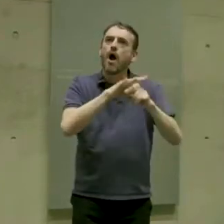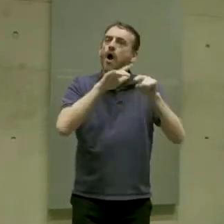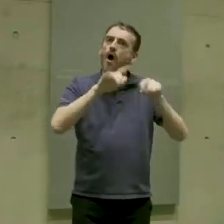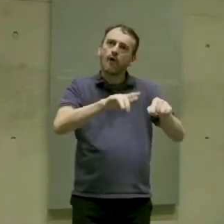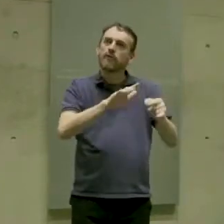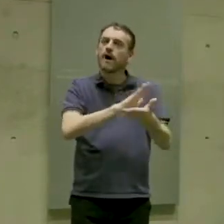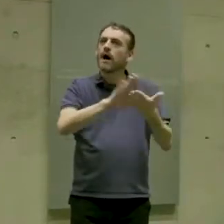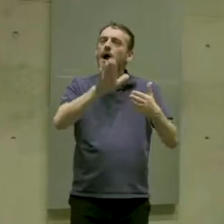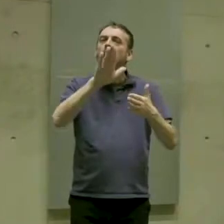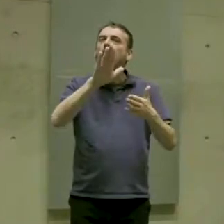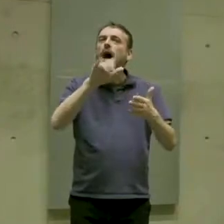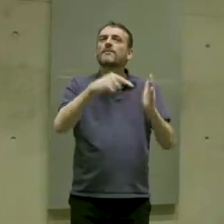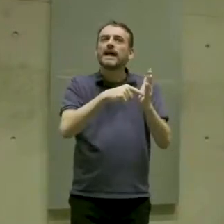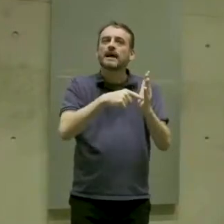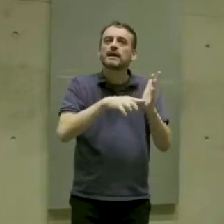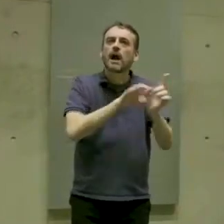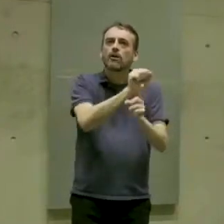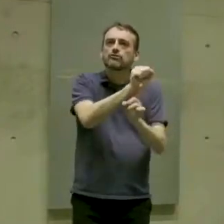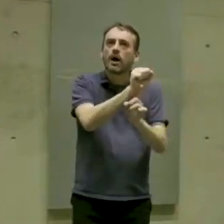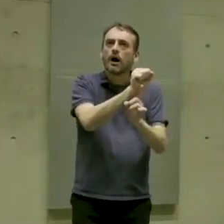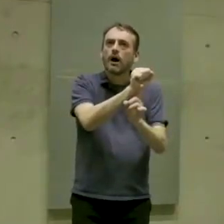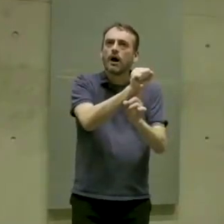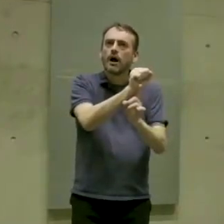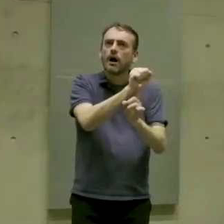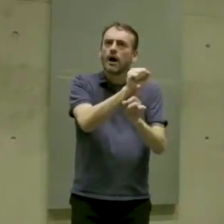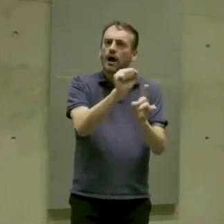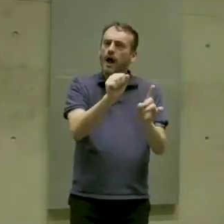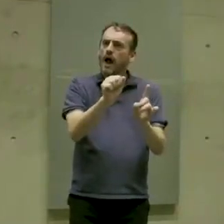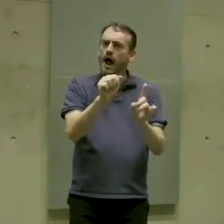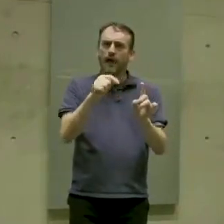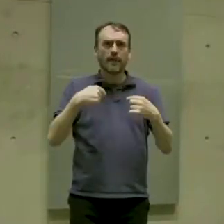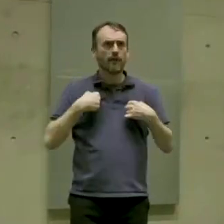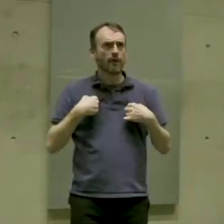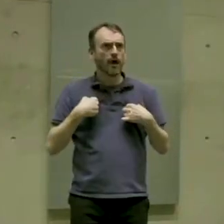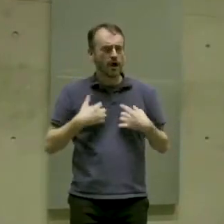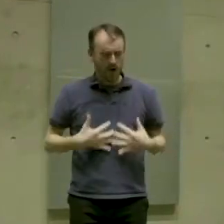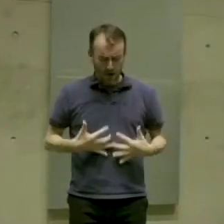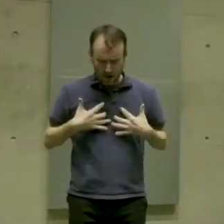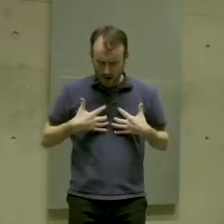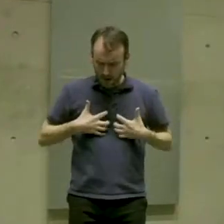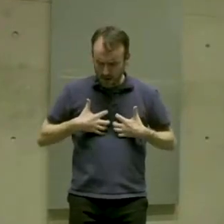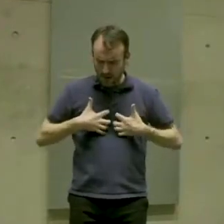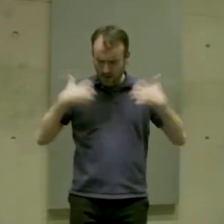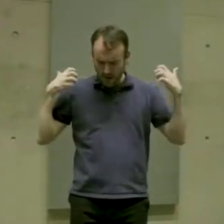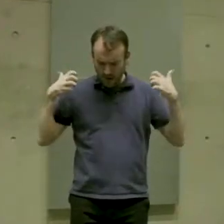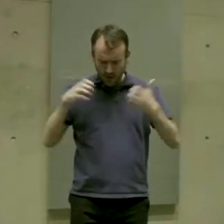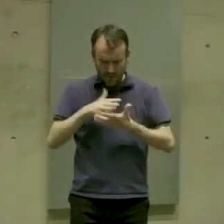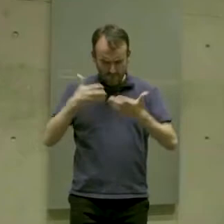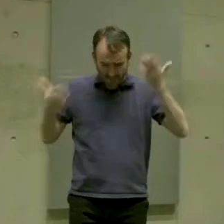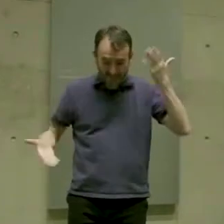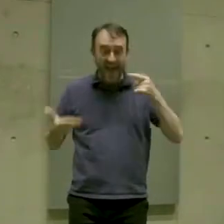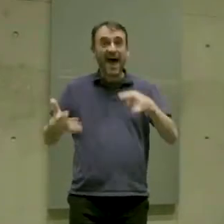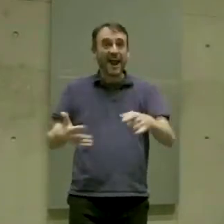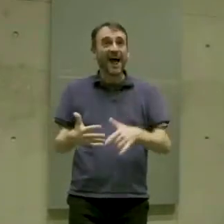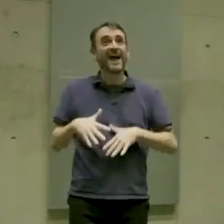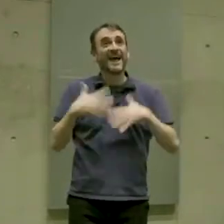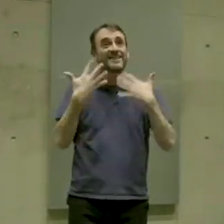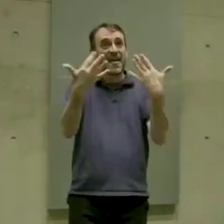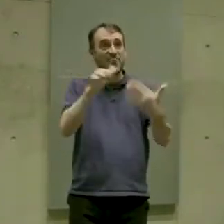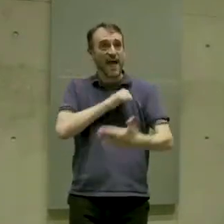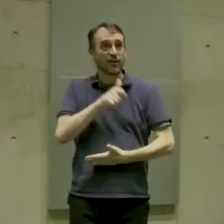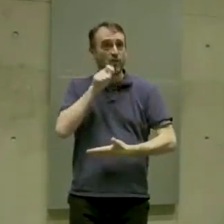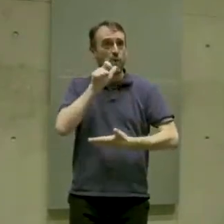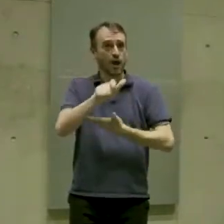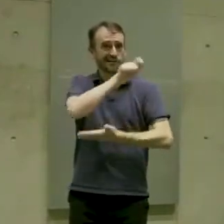at the moment, it was important because it sent me into a rage that only a 10,000-word-long rant could quench.